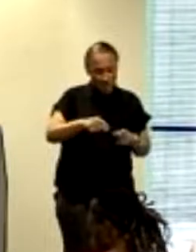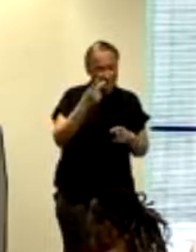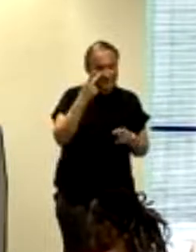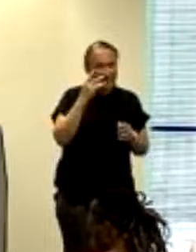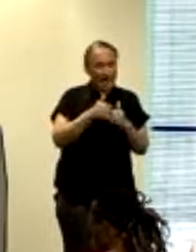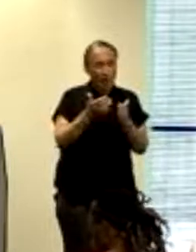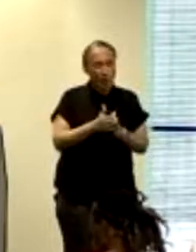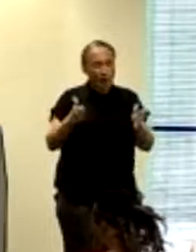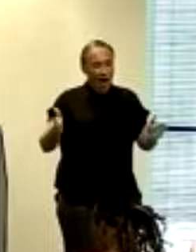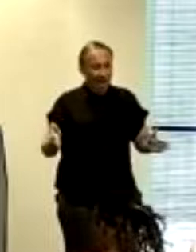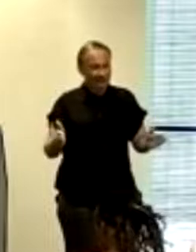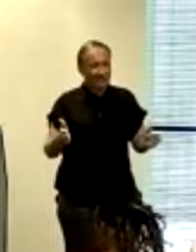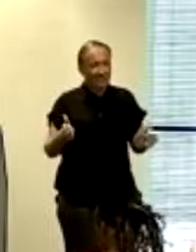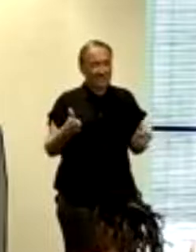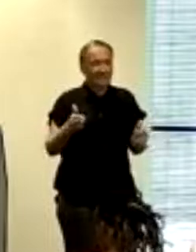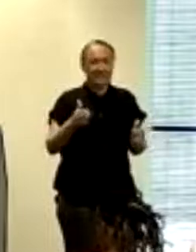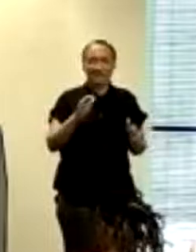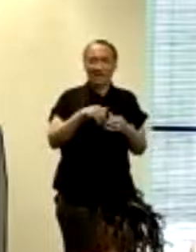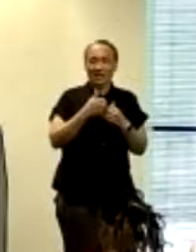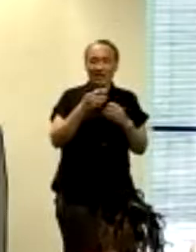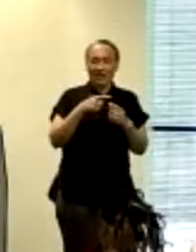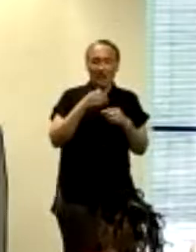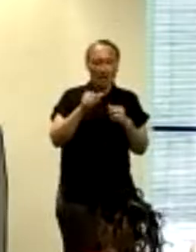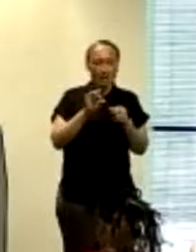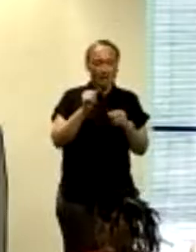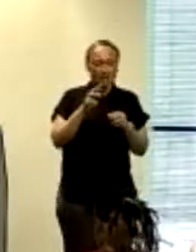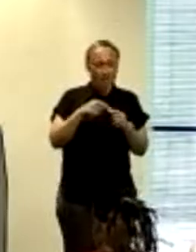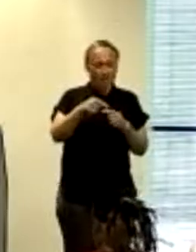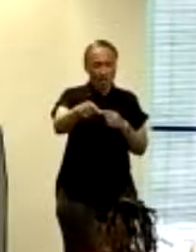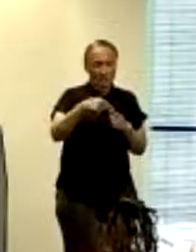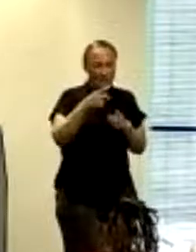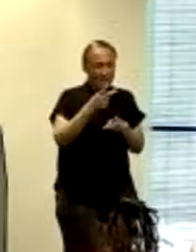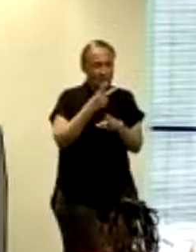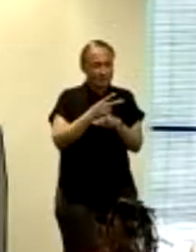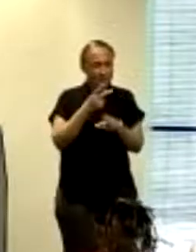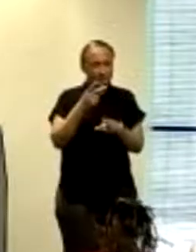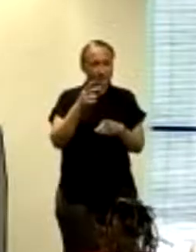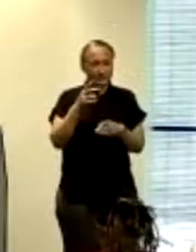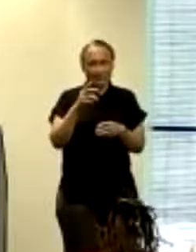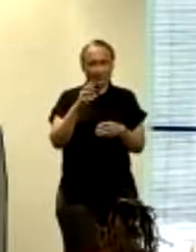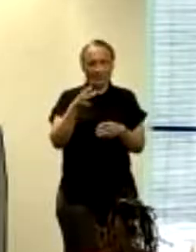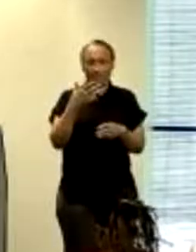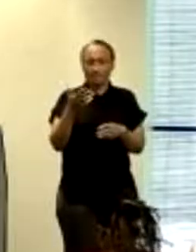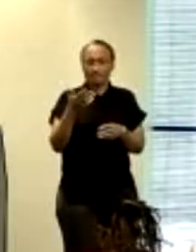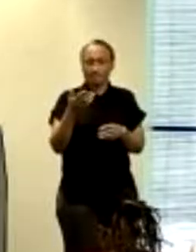how wide it is and how far it is to keep,